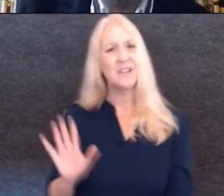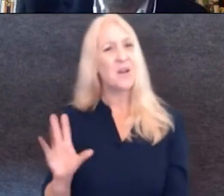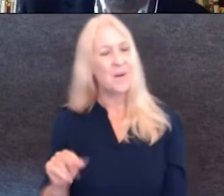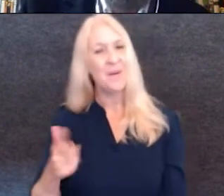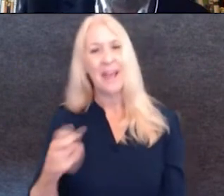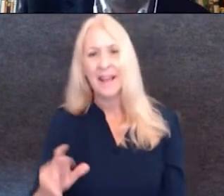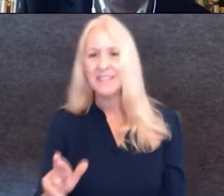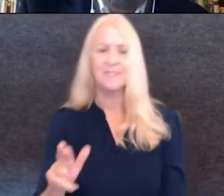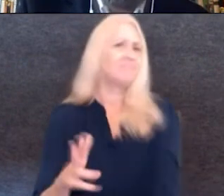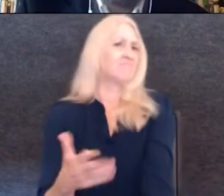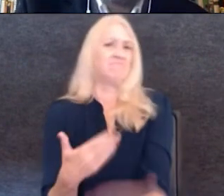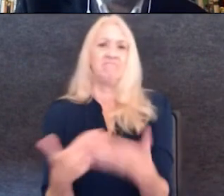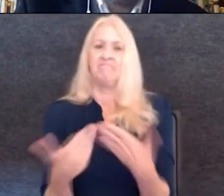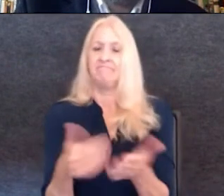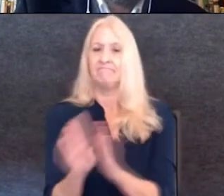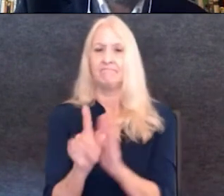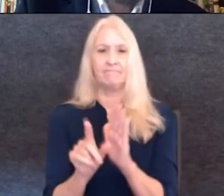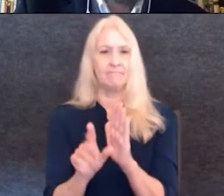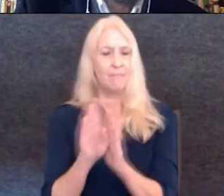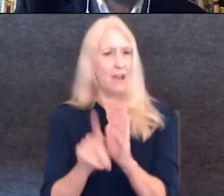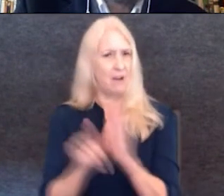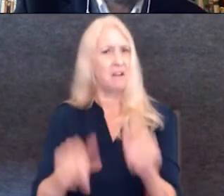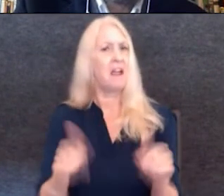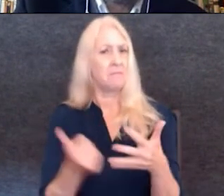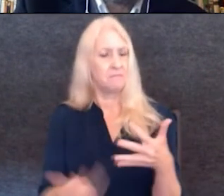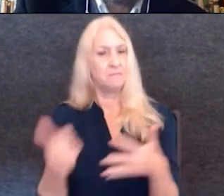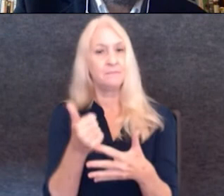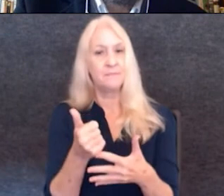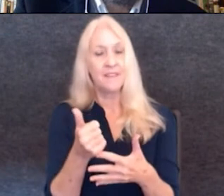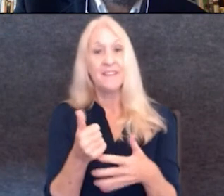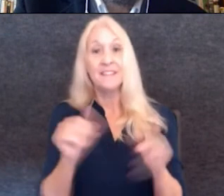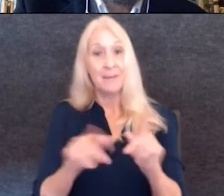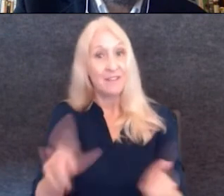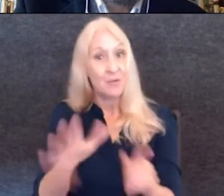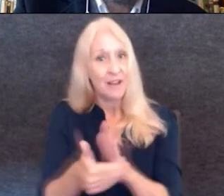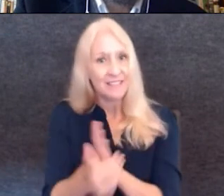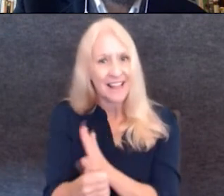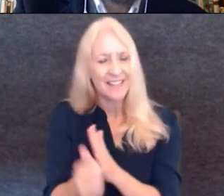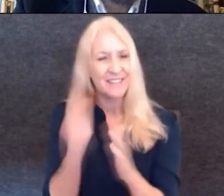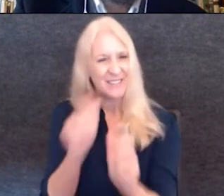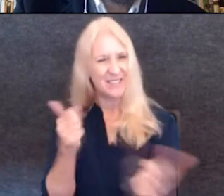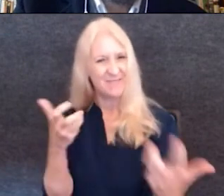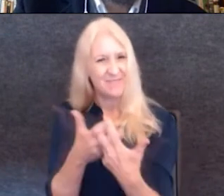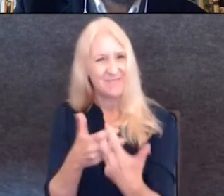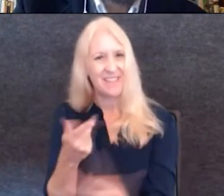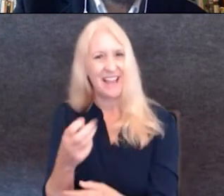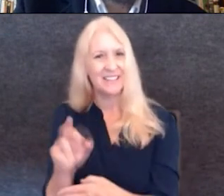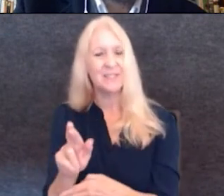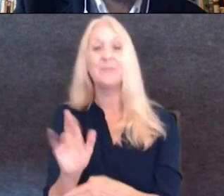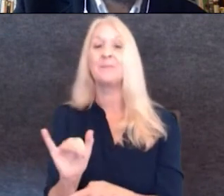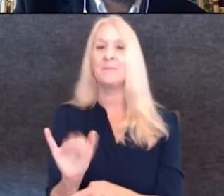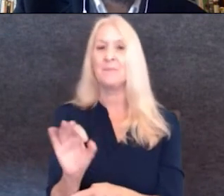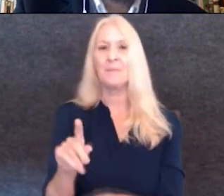that's not. So everyone out there, if you're talented, there's a home for you at Gensler. Okay, so Carlos,